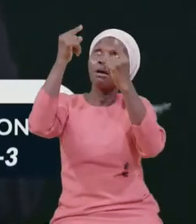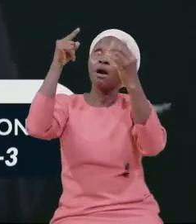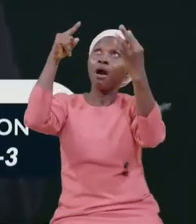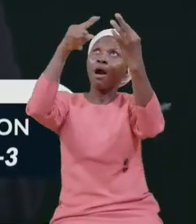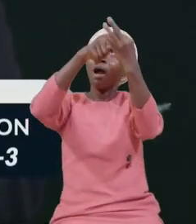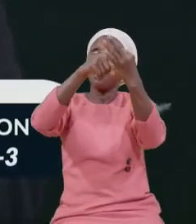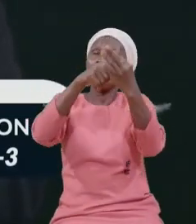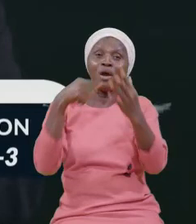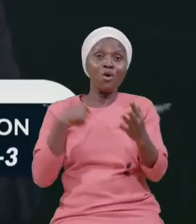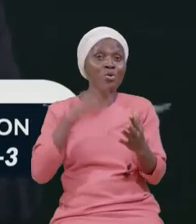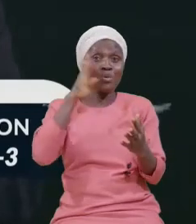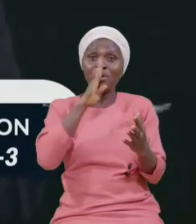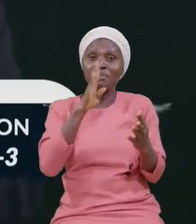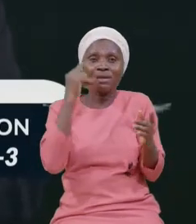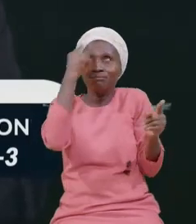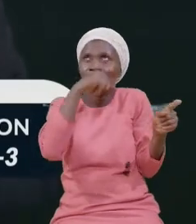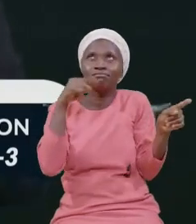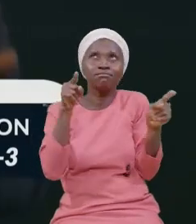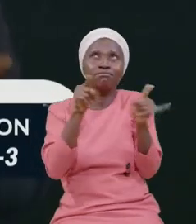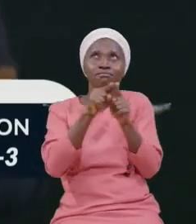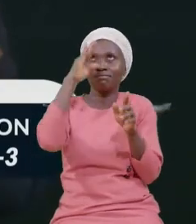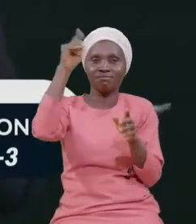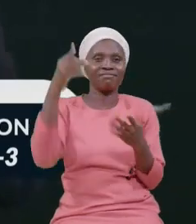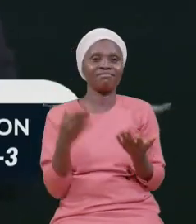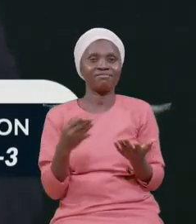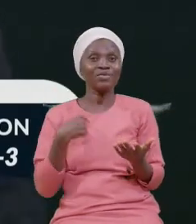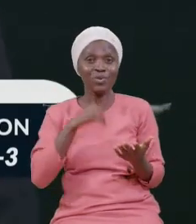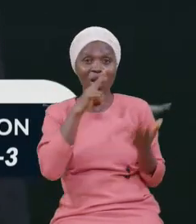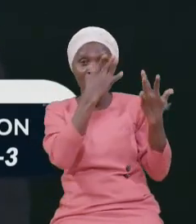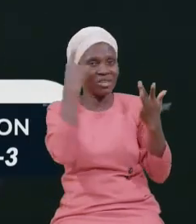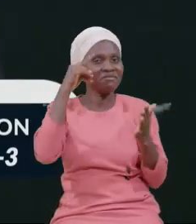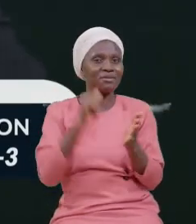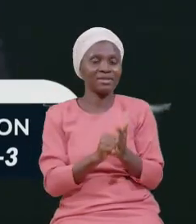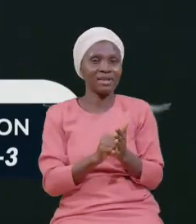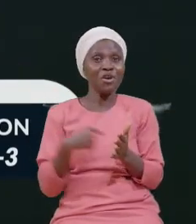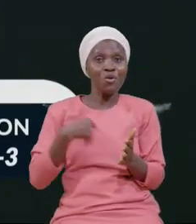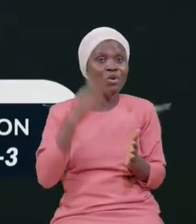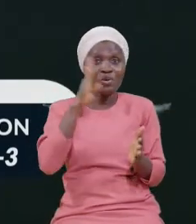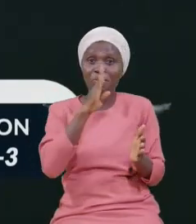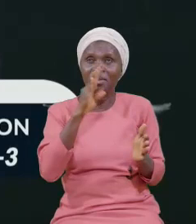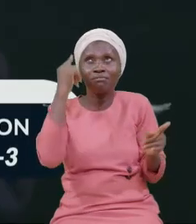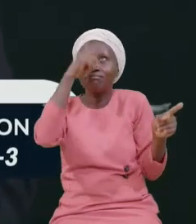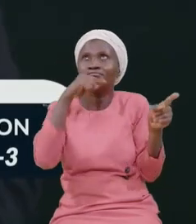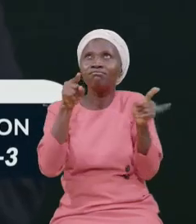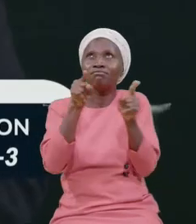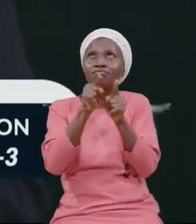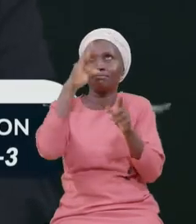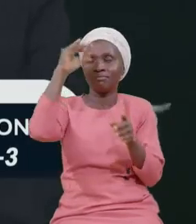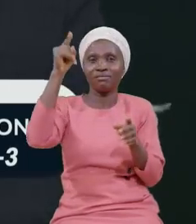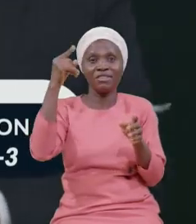him. We're looking forward to that. We shall be like him, for we shall see